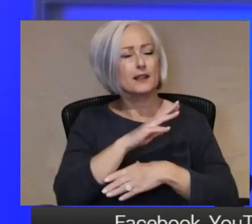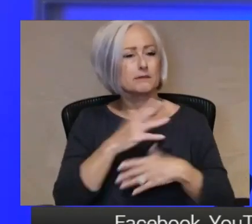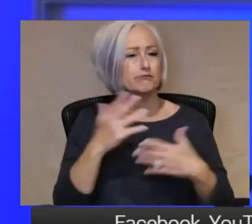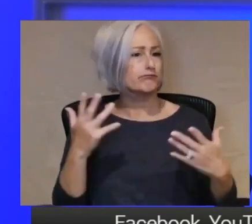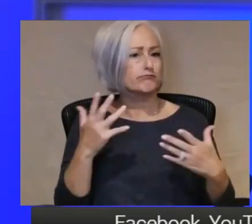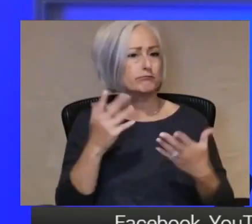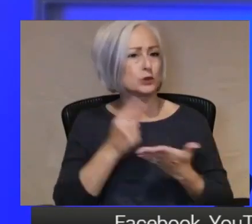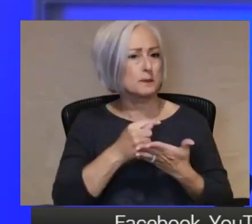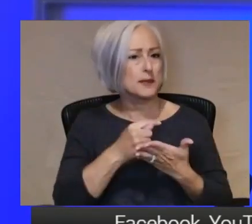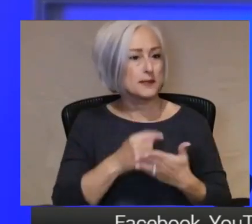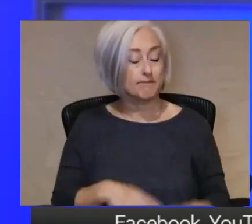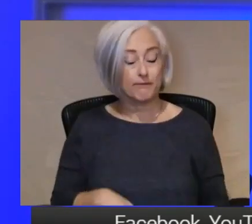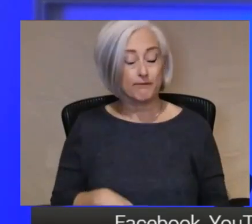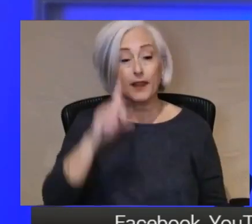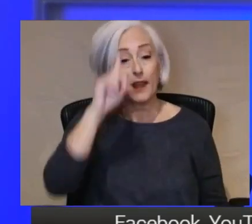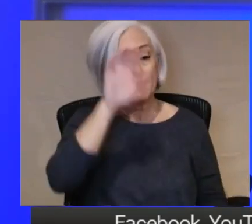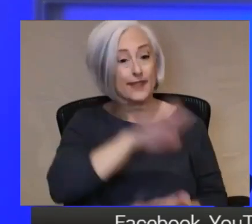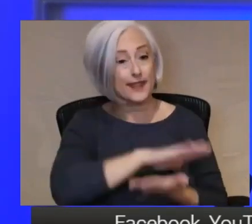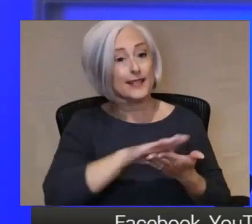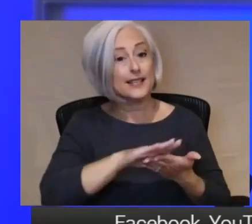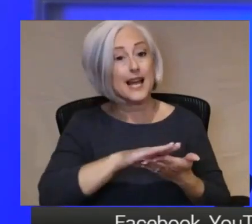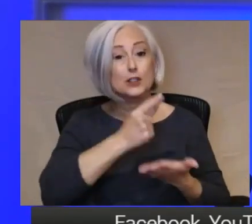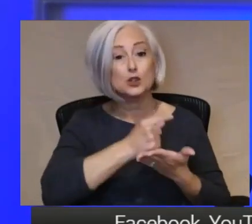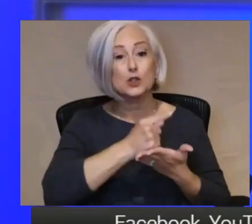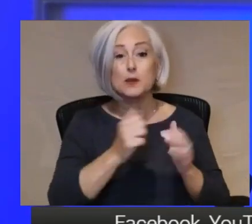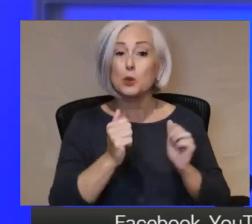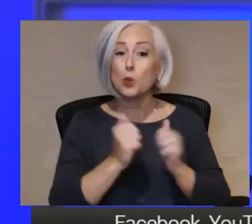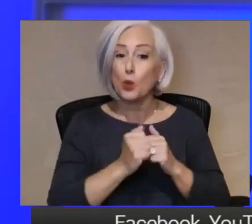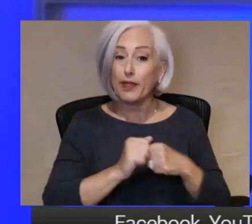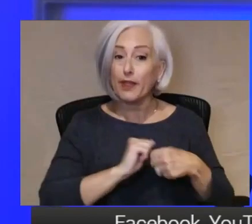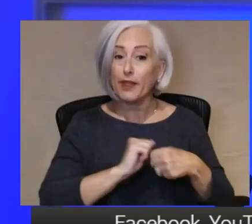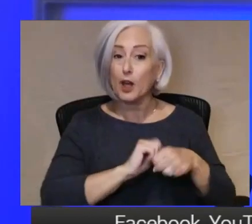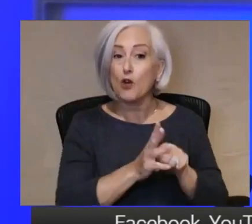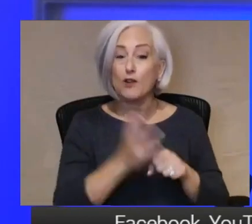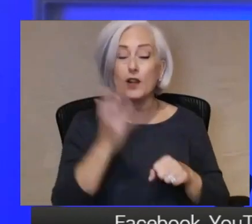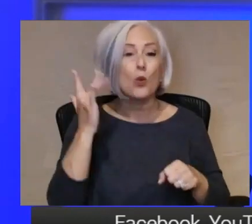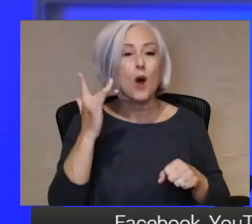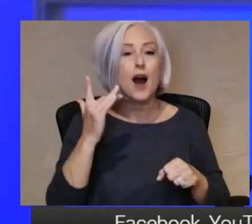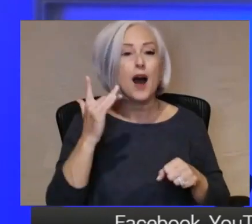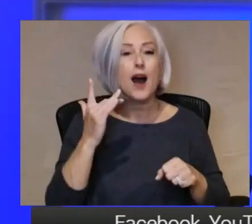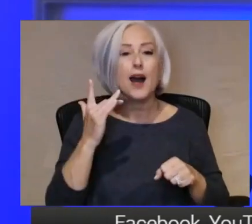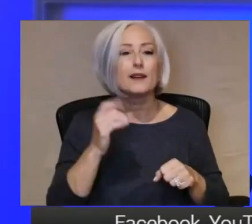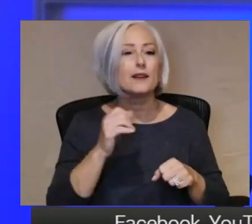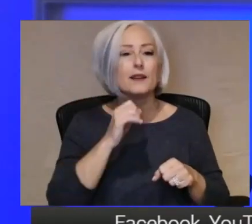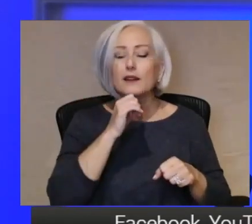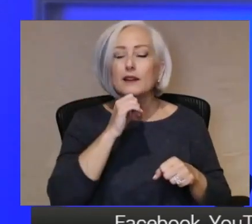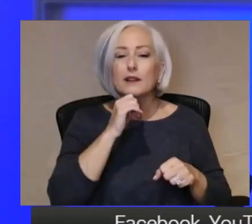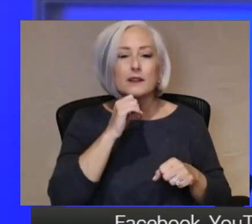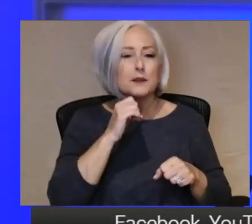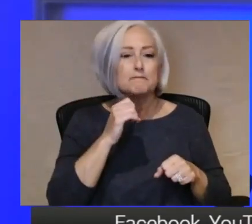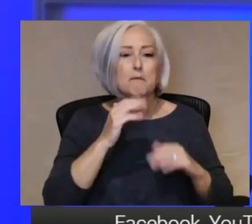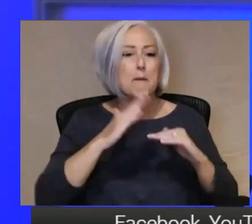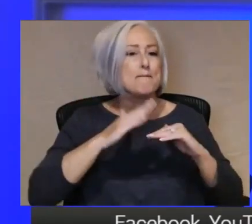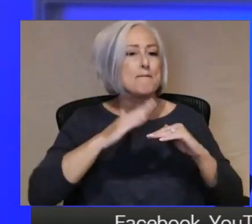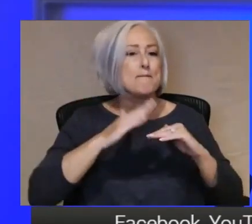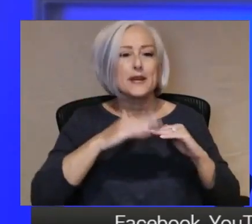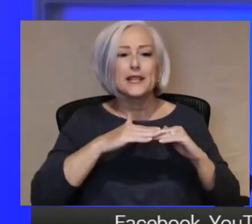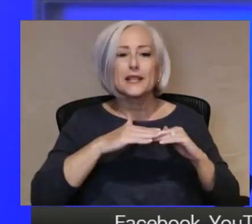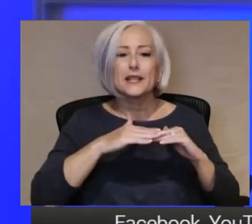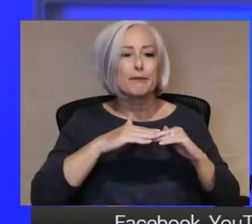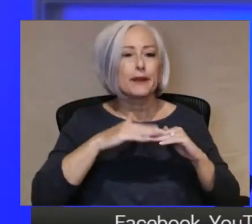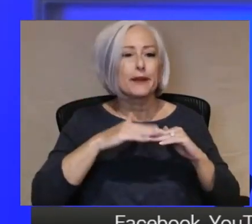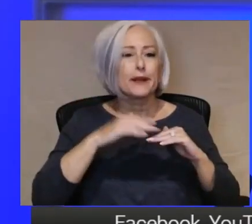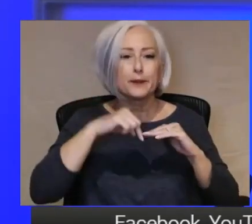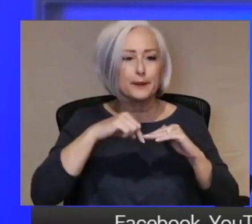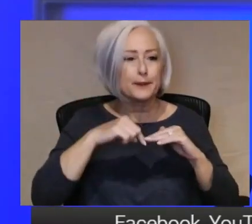option with COVID being around because it's minimally invasive. Someone's not under general anesthesia. Someone's not admitted to the hospital. It